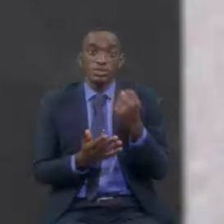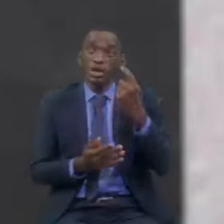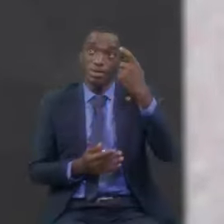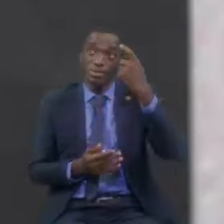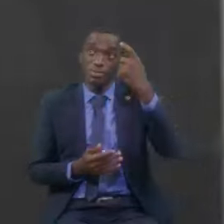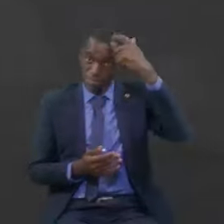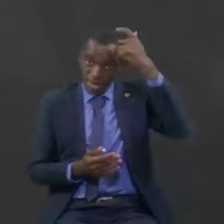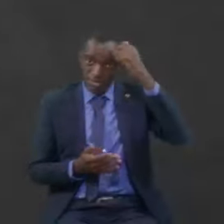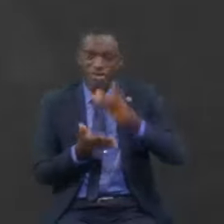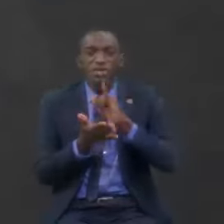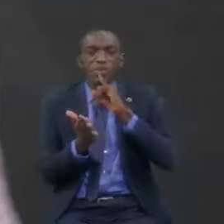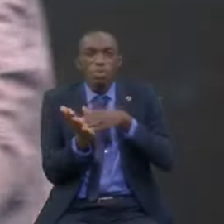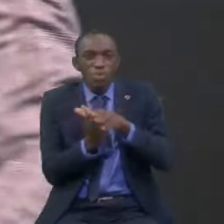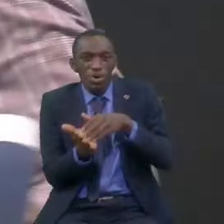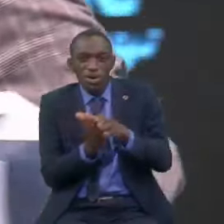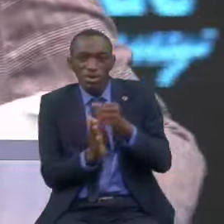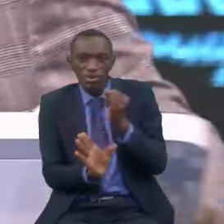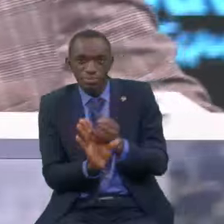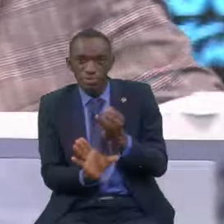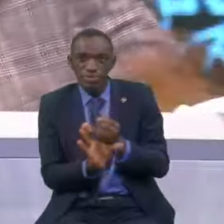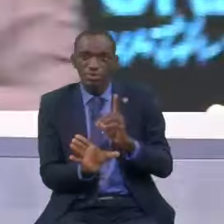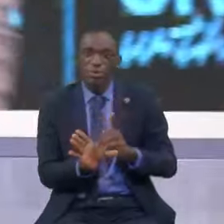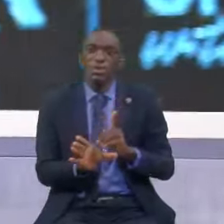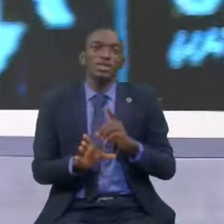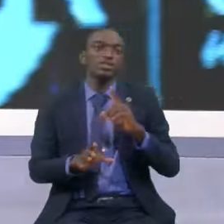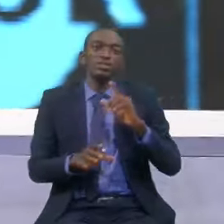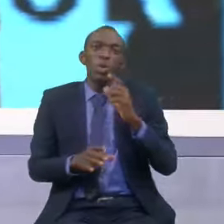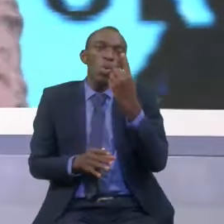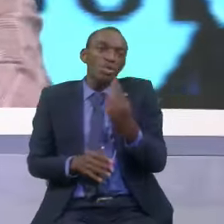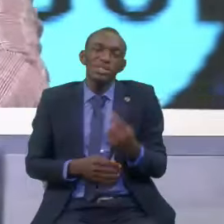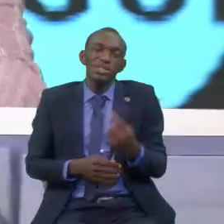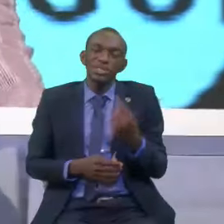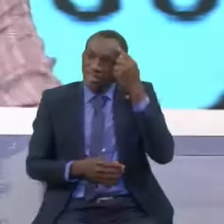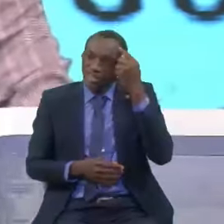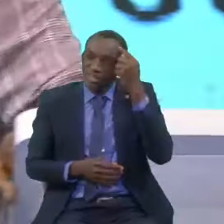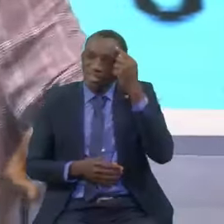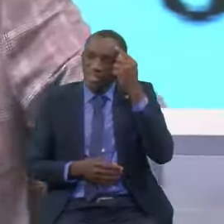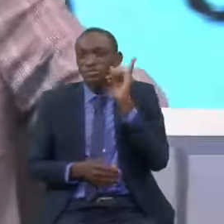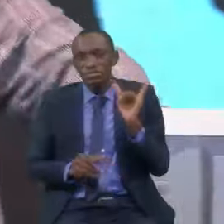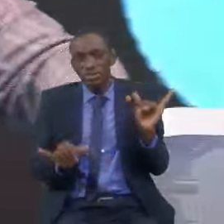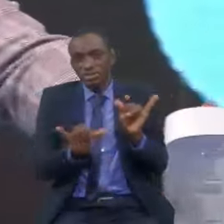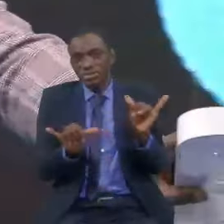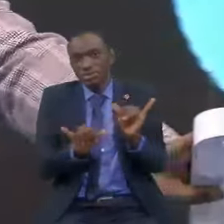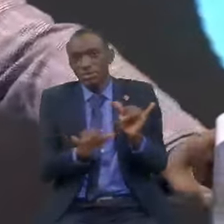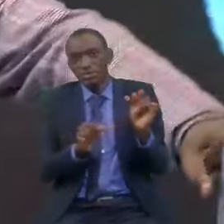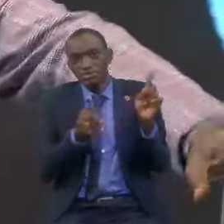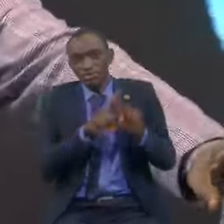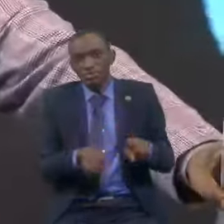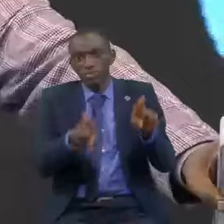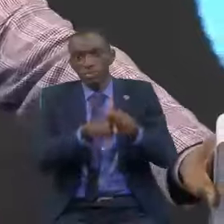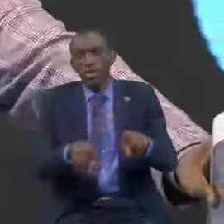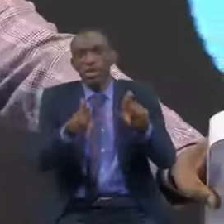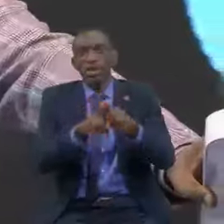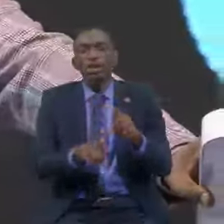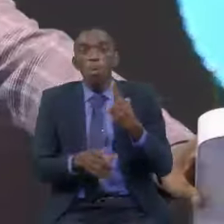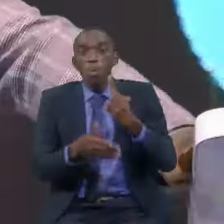impotent is only able to think what he thought yesterday, able to do what he did yesterday, but